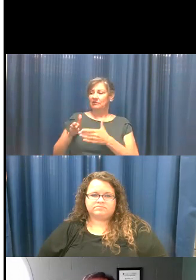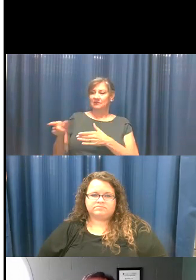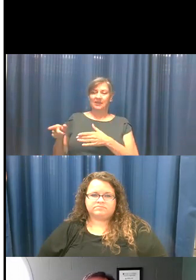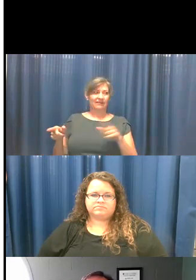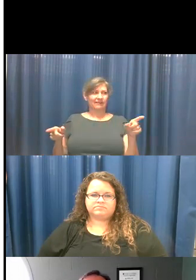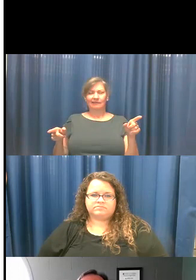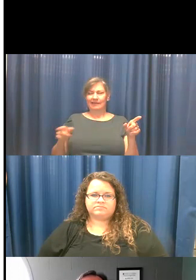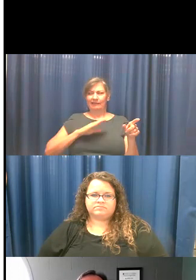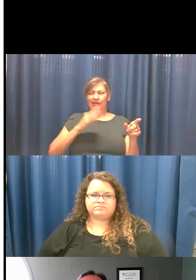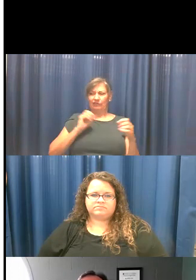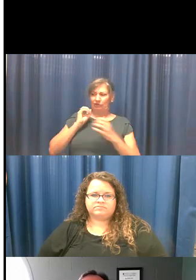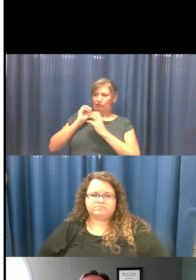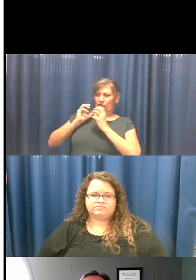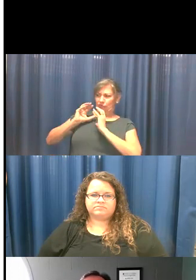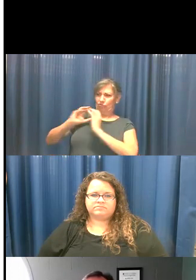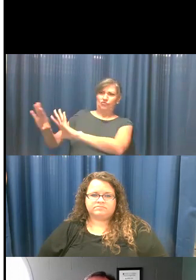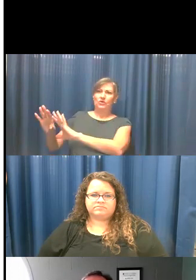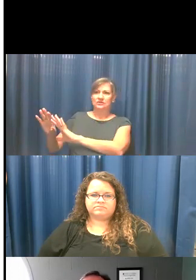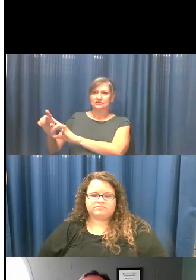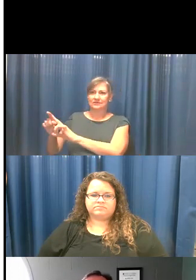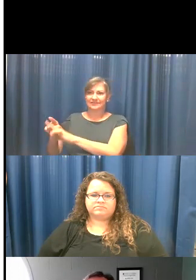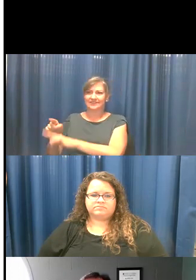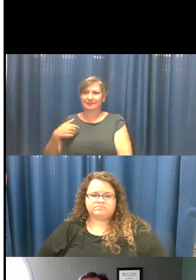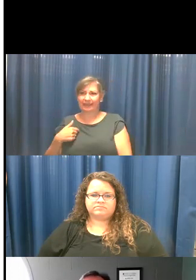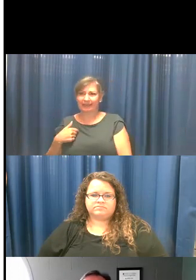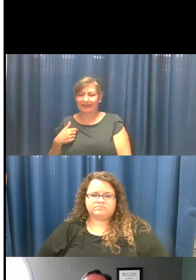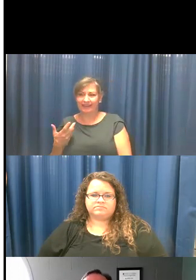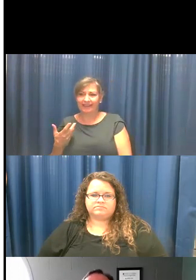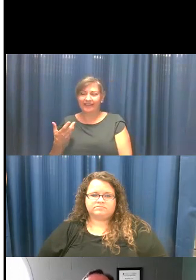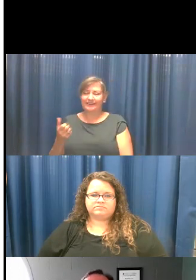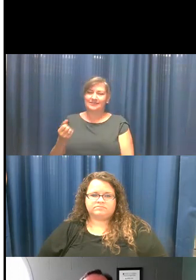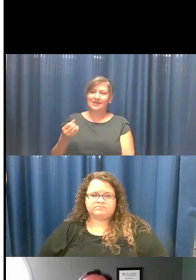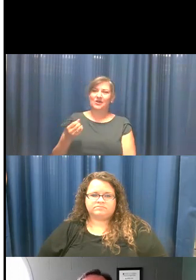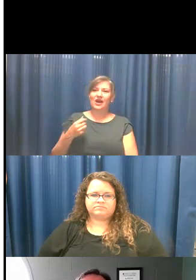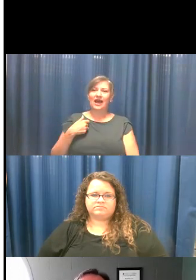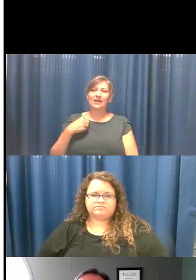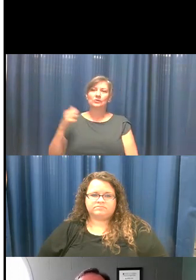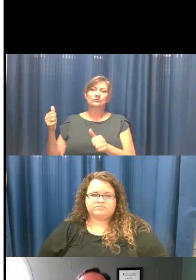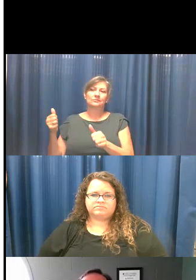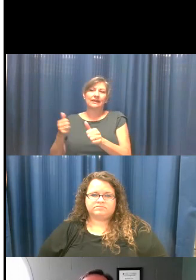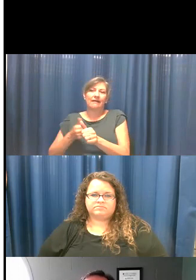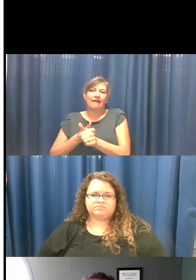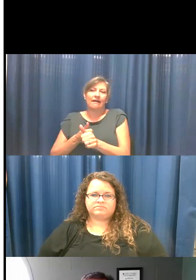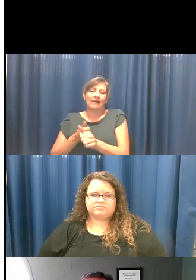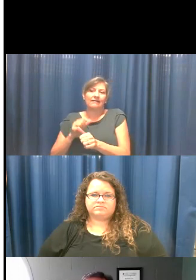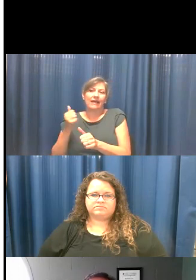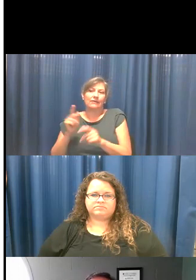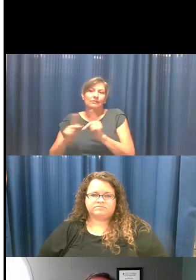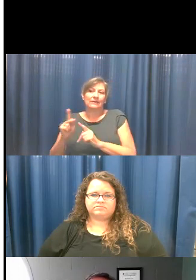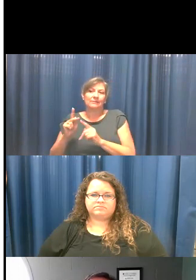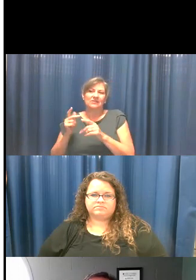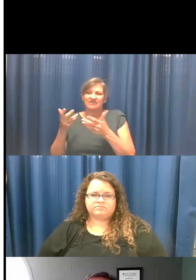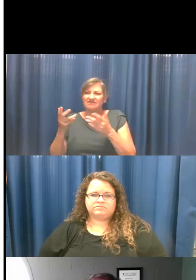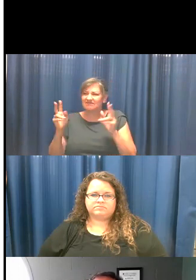to me anyway. And I made sure of that by making sure that I kind of stood behind other people and that I hid.